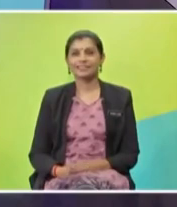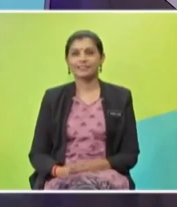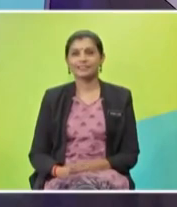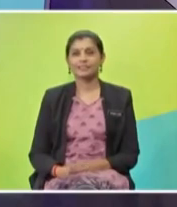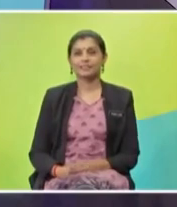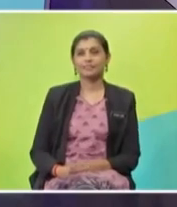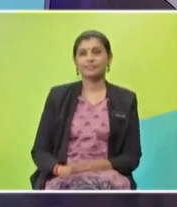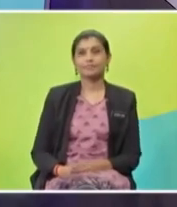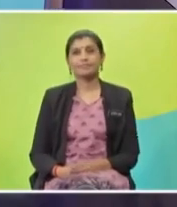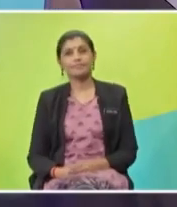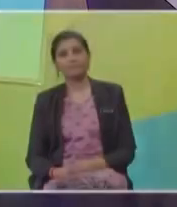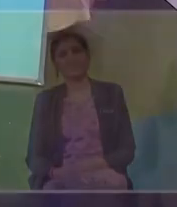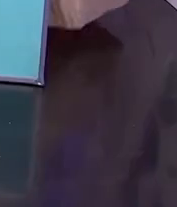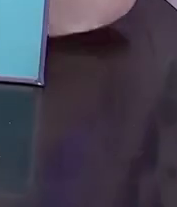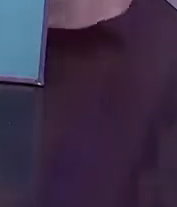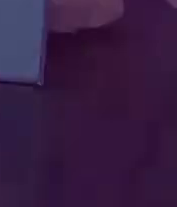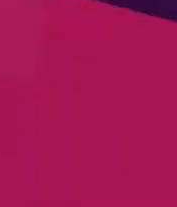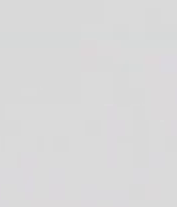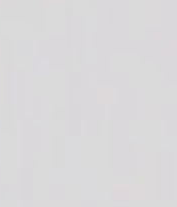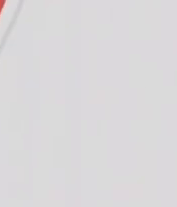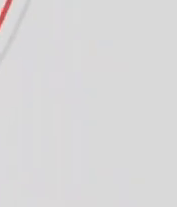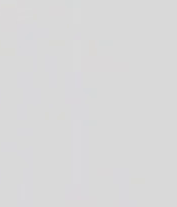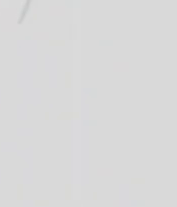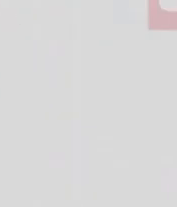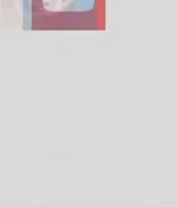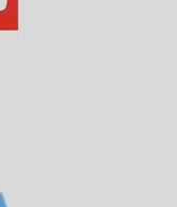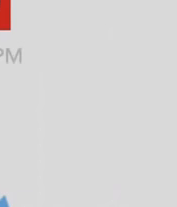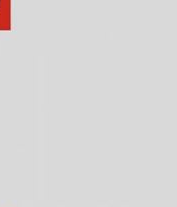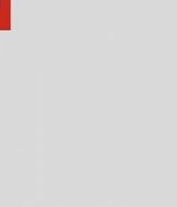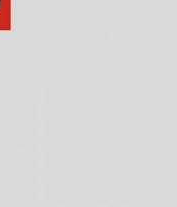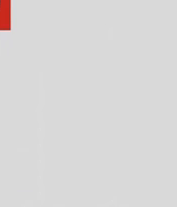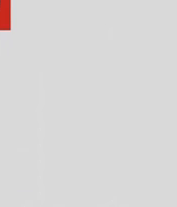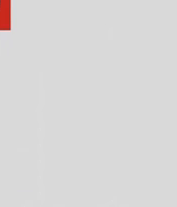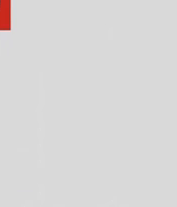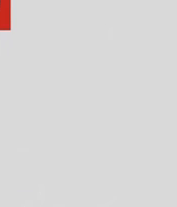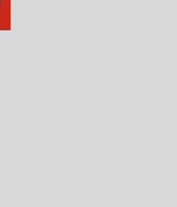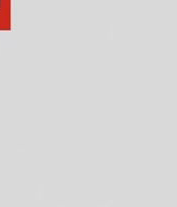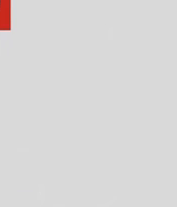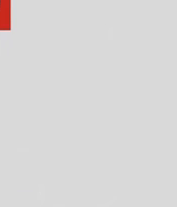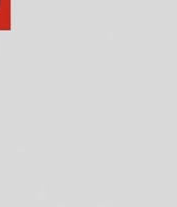Oh. Let's go, teacher. Hat and